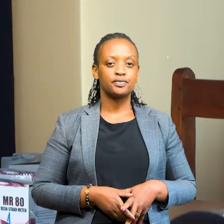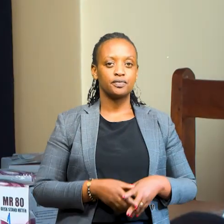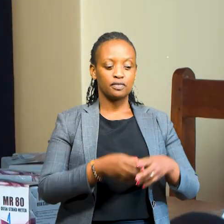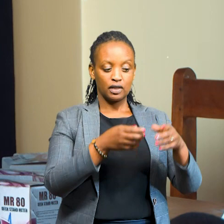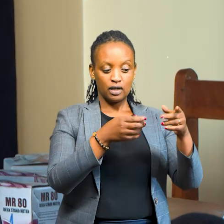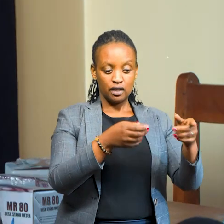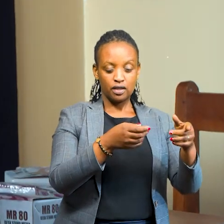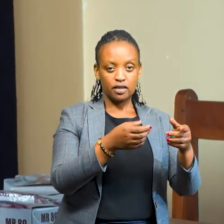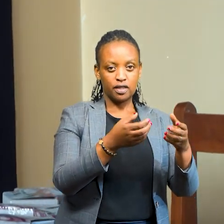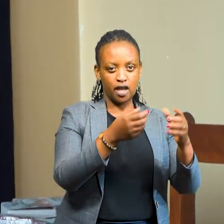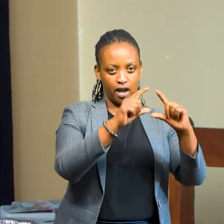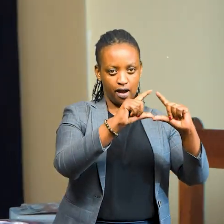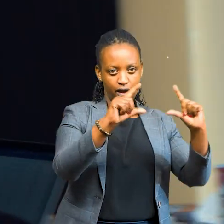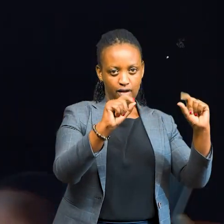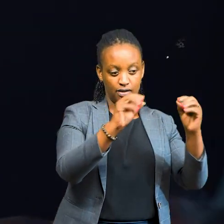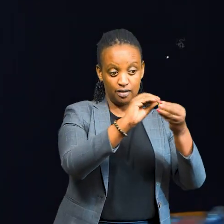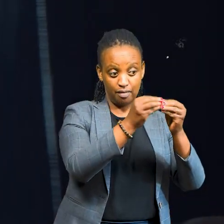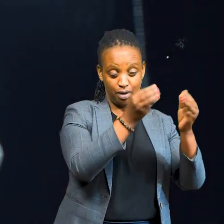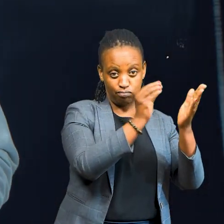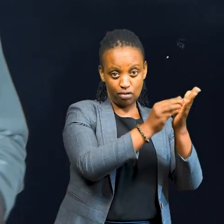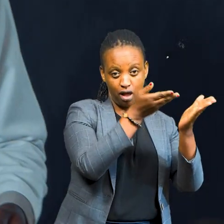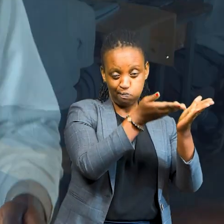So, these are number cards.